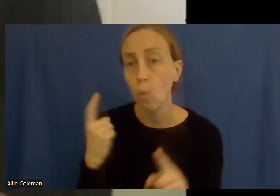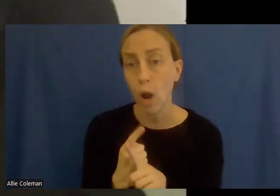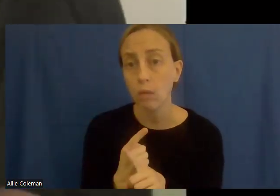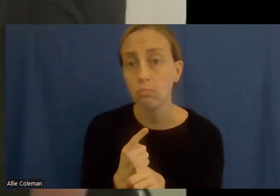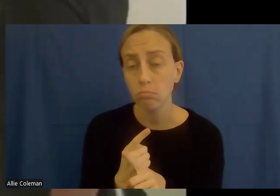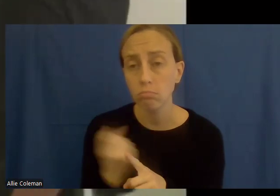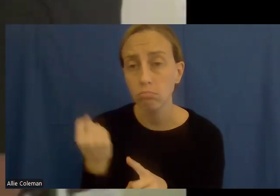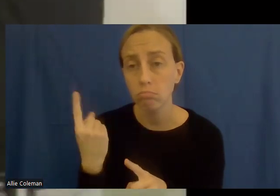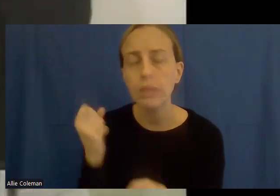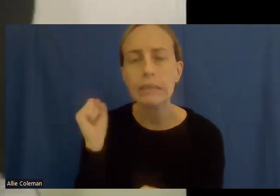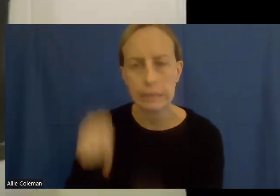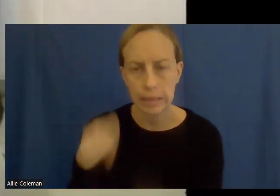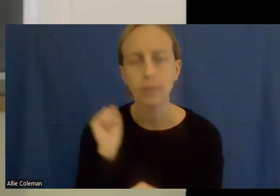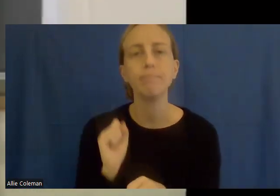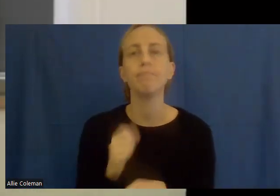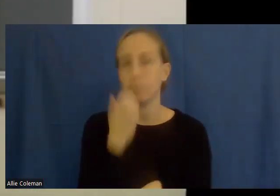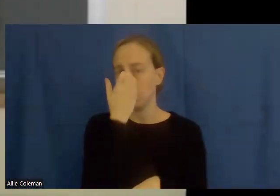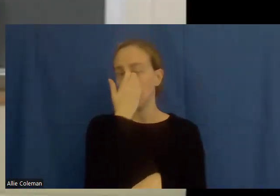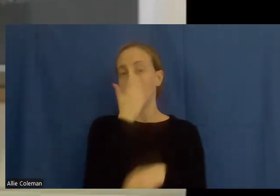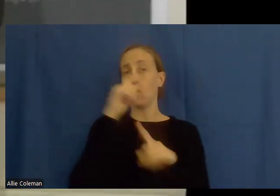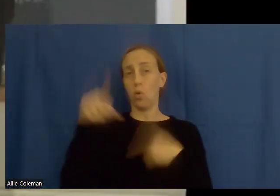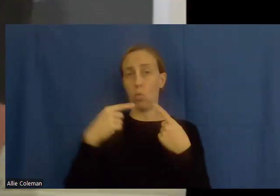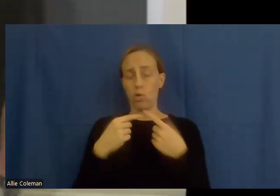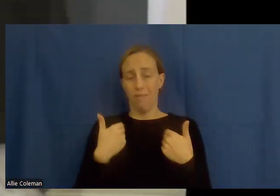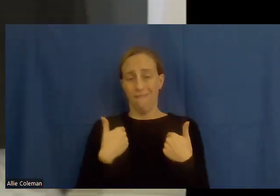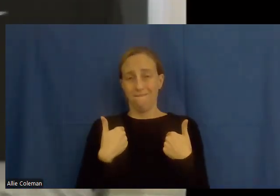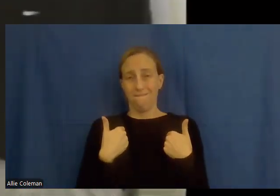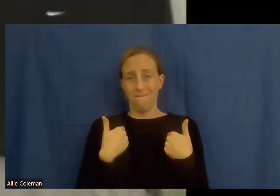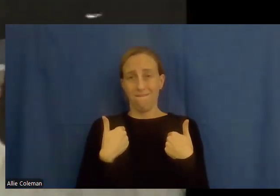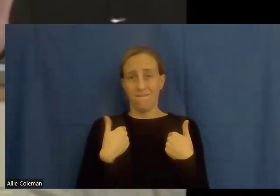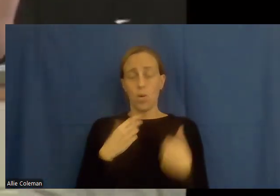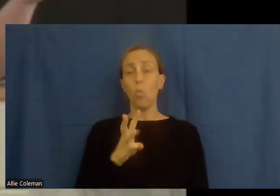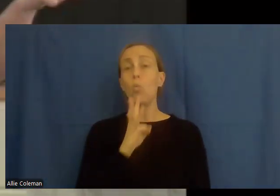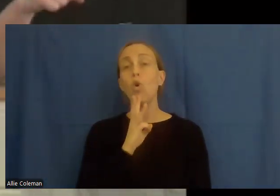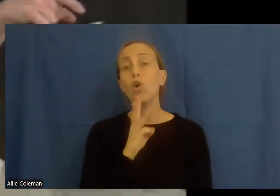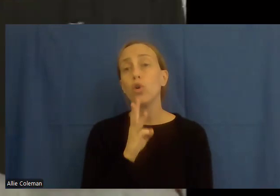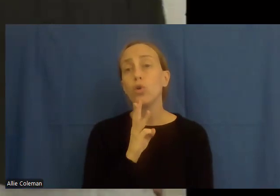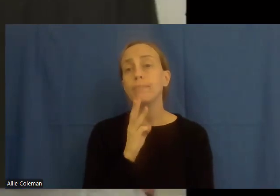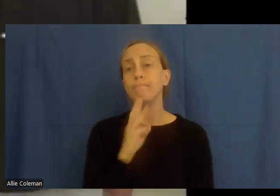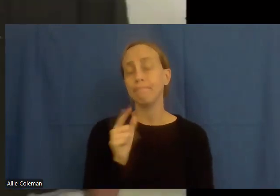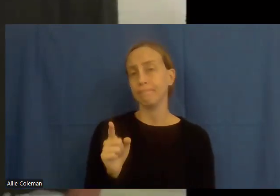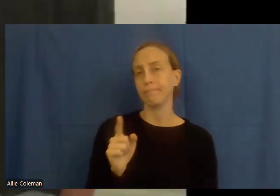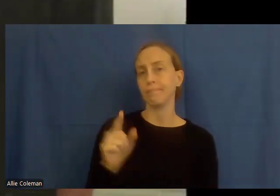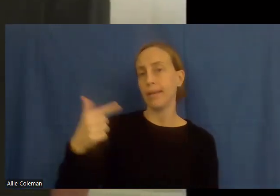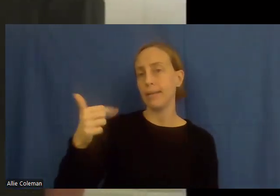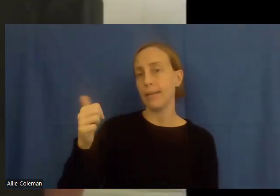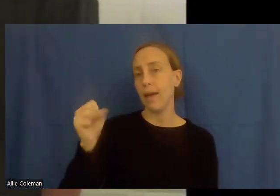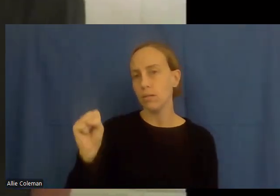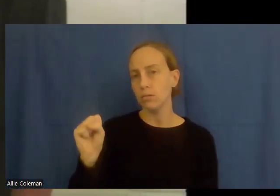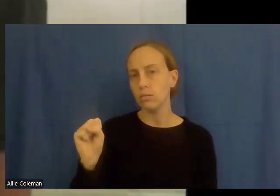Okay. When you take, example, condensation, and you take water from a gas